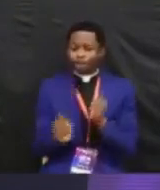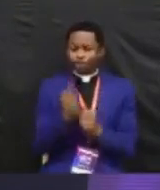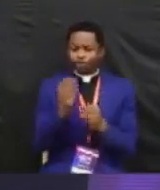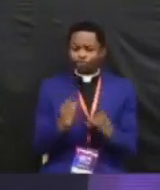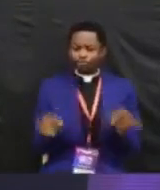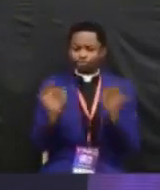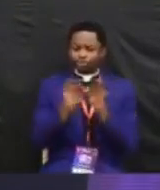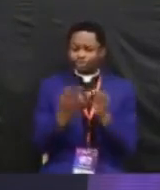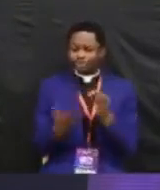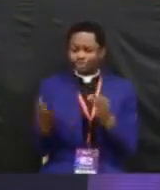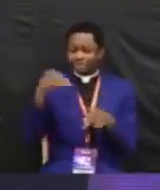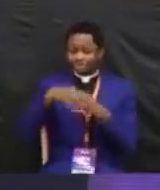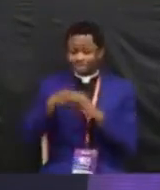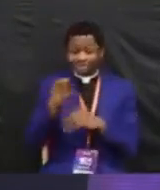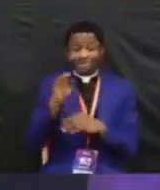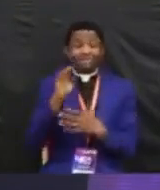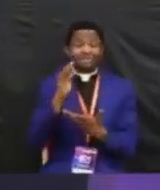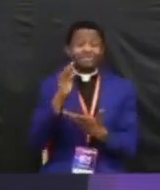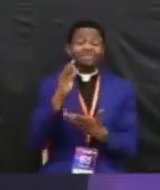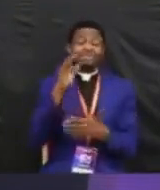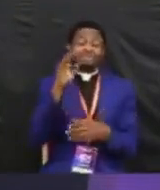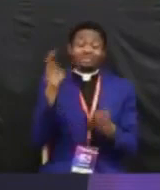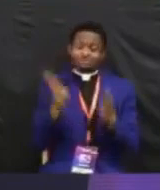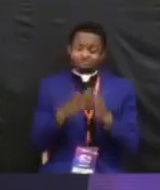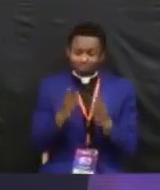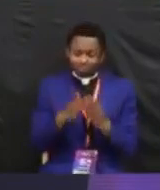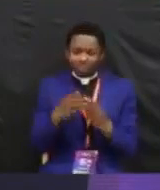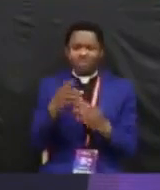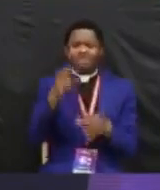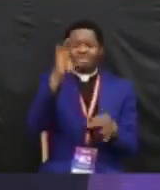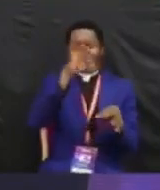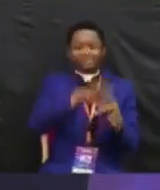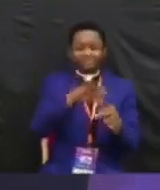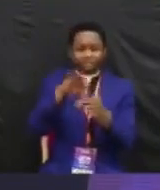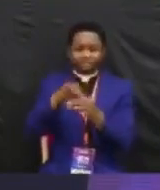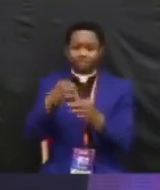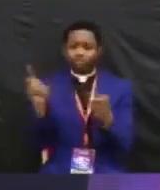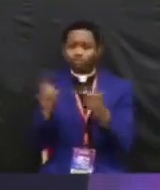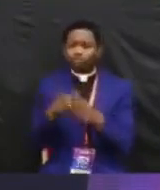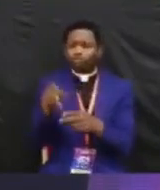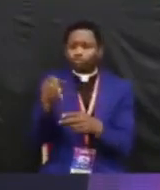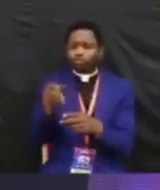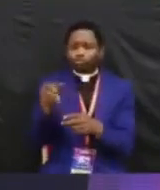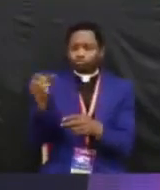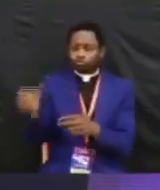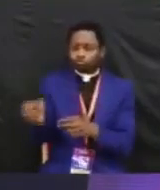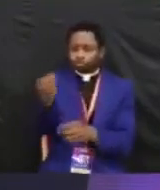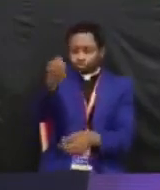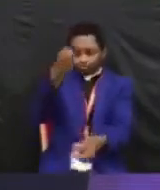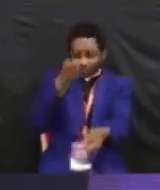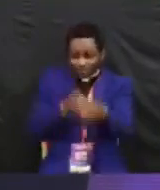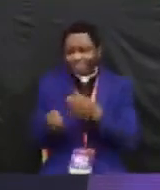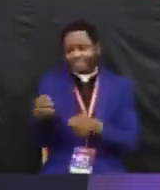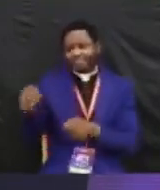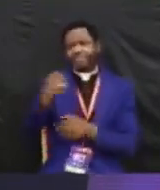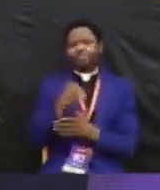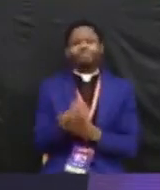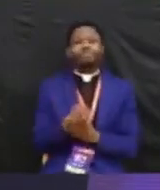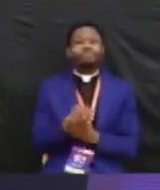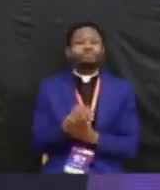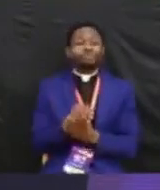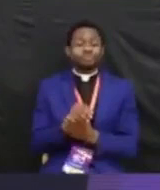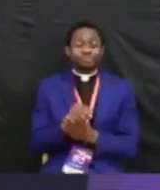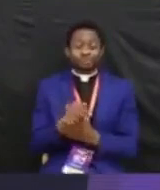these meetings will be an election to effectively replace them. I also extend my